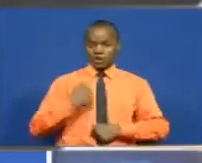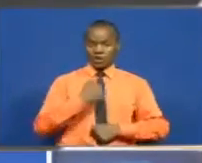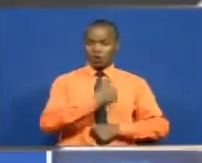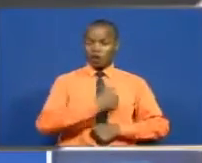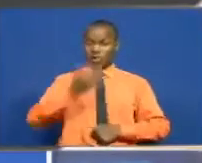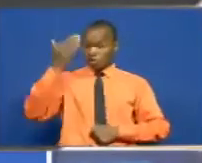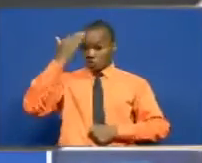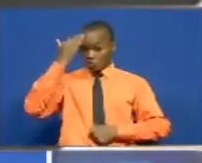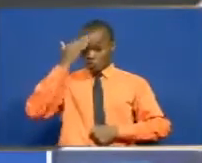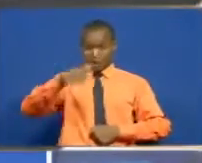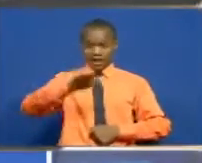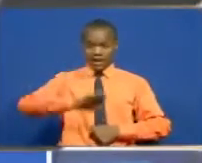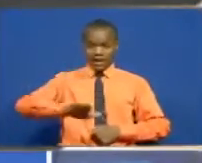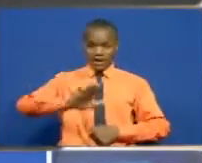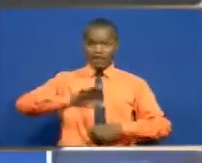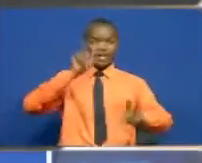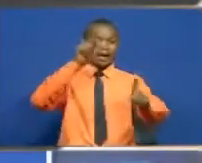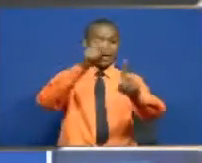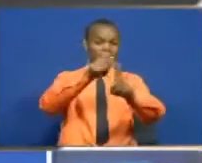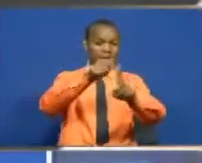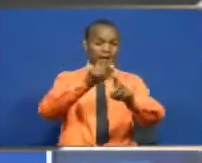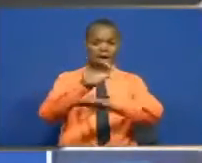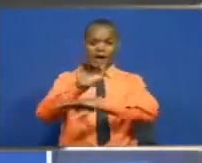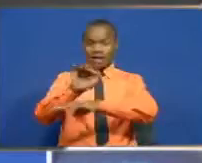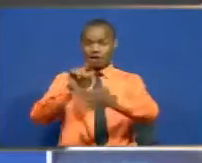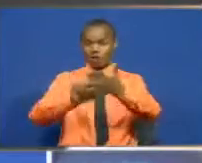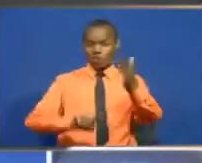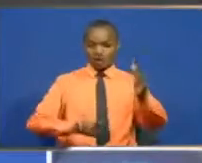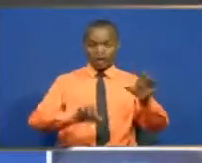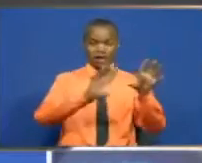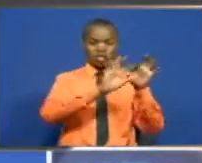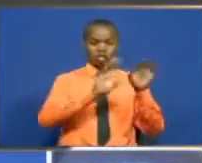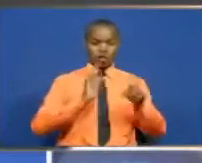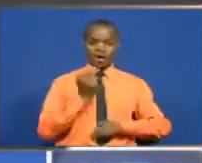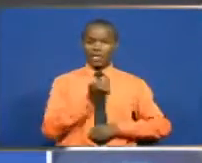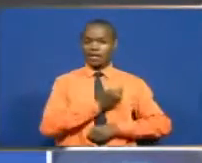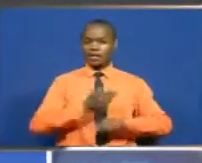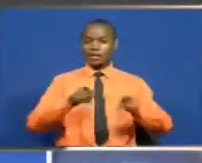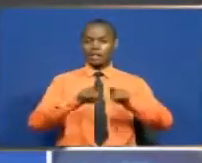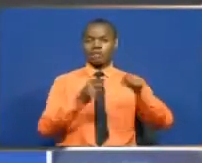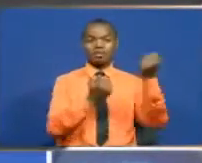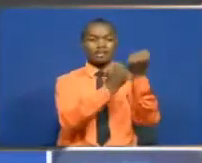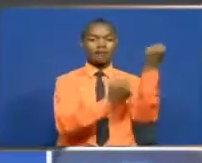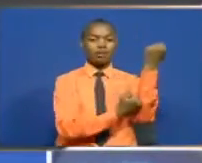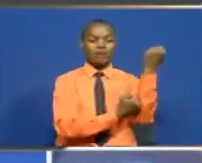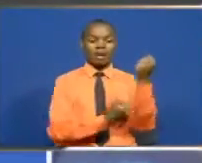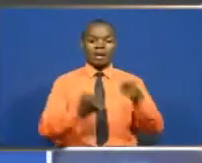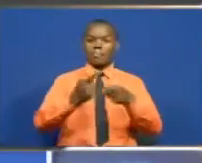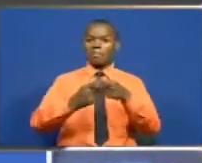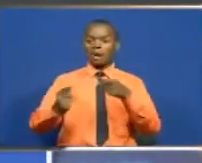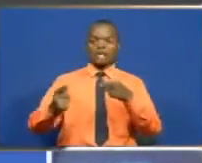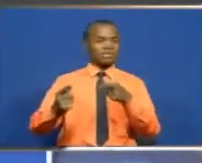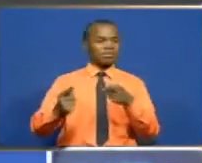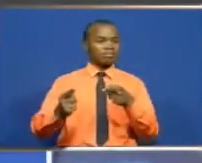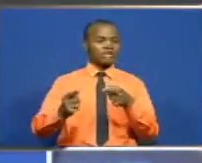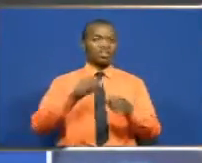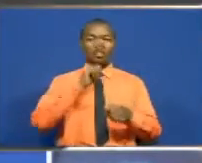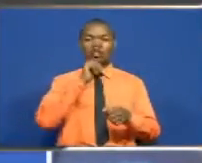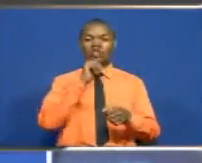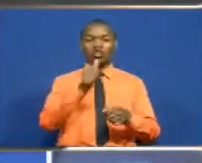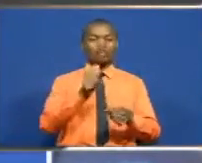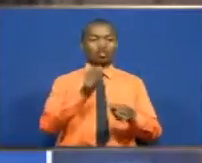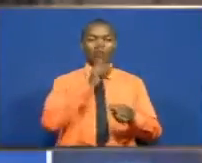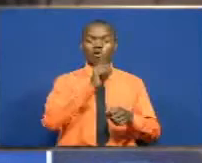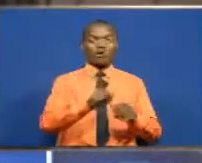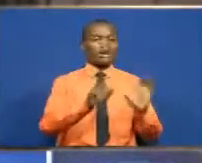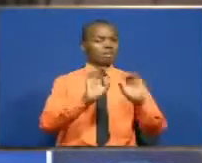go. We ask you to join us, to support us in that endeavor. But do not interfere, because we shall not